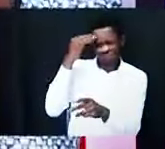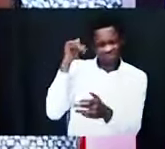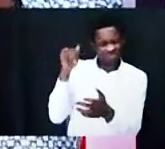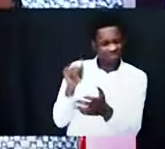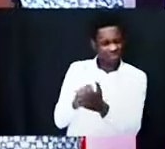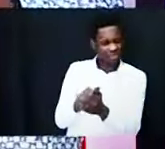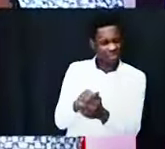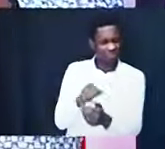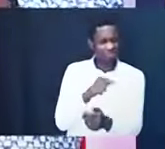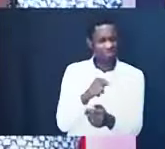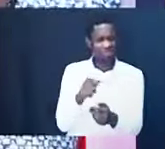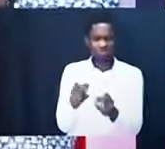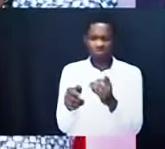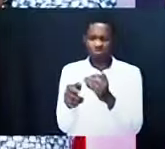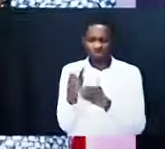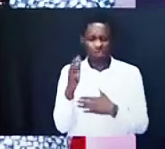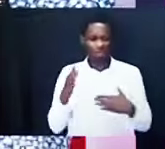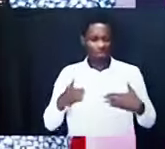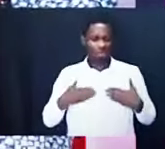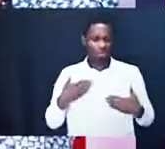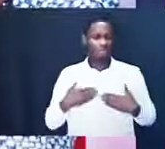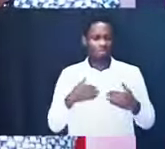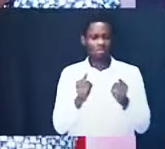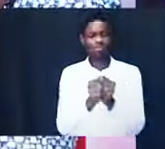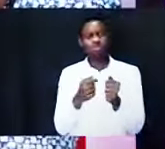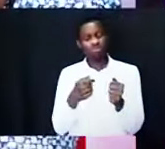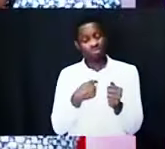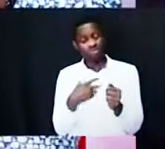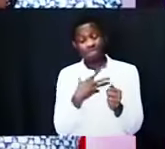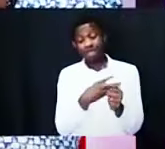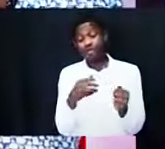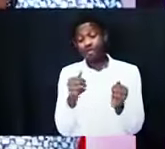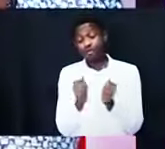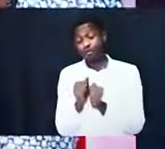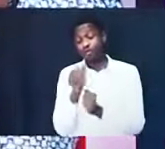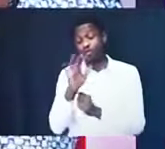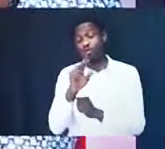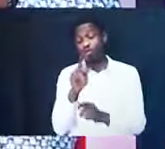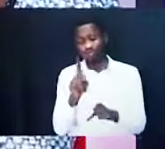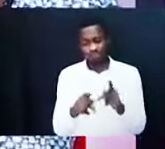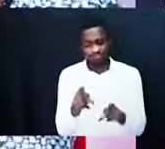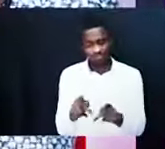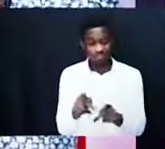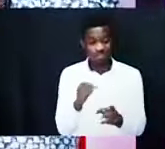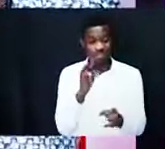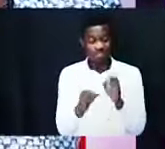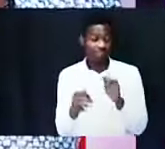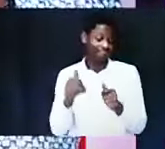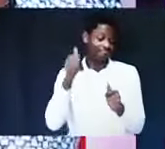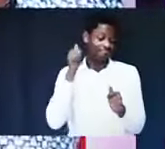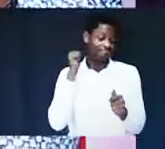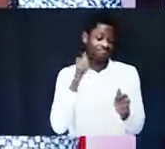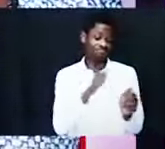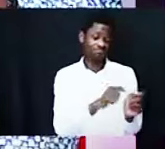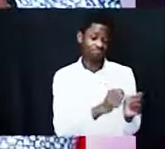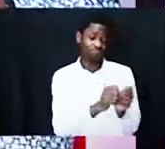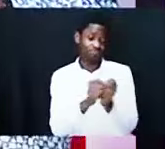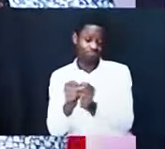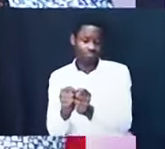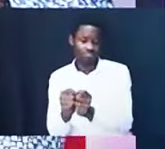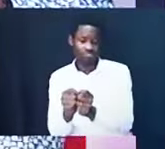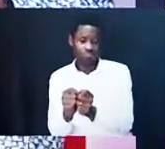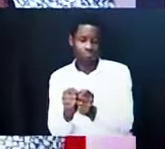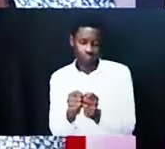that you are pleased with me and with your people unless you go with us? And so